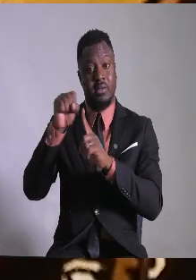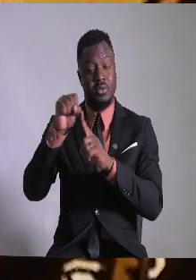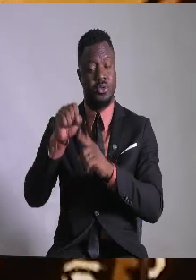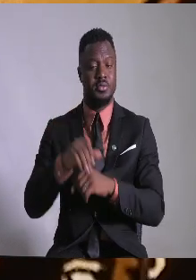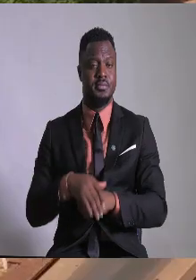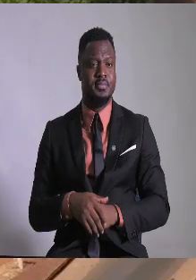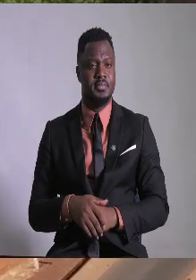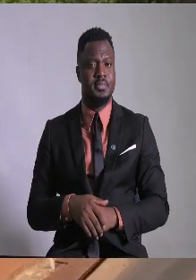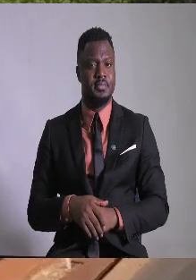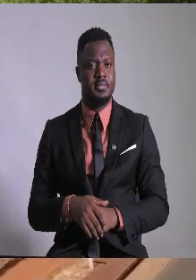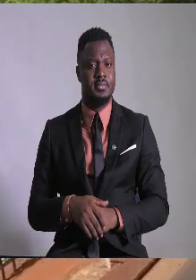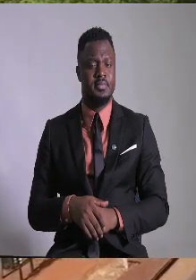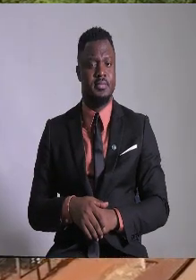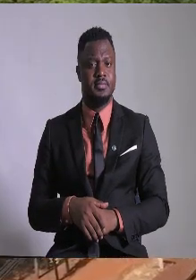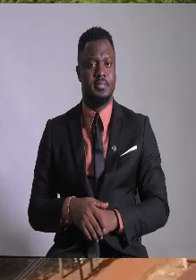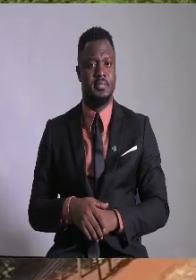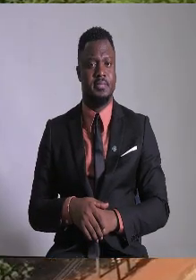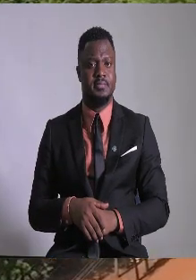speaking.